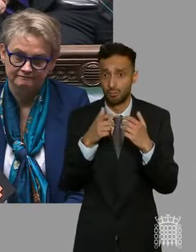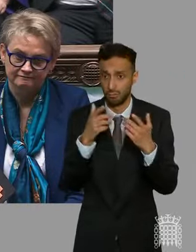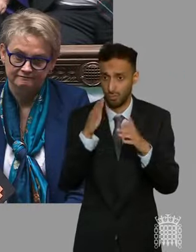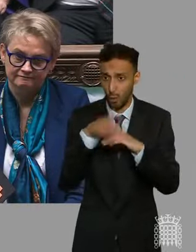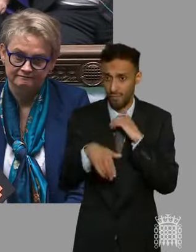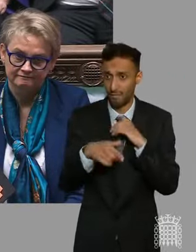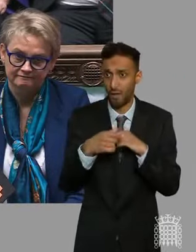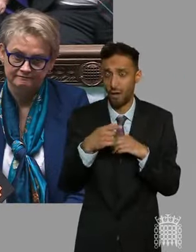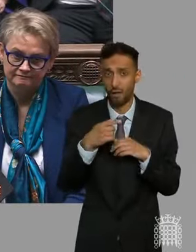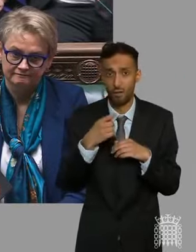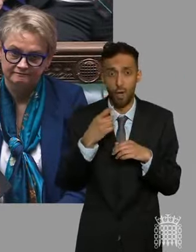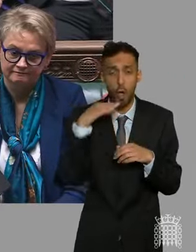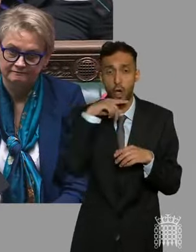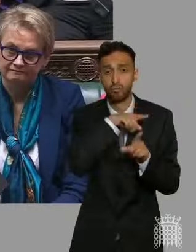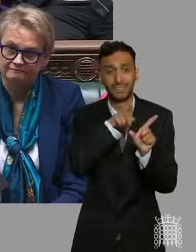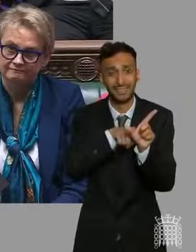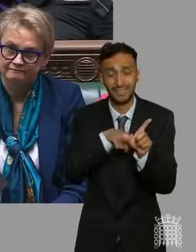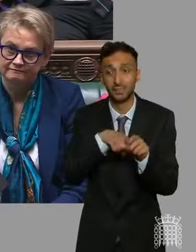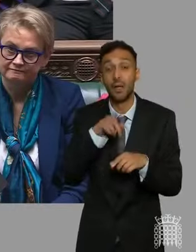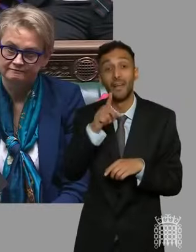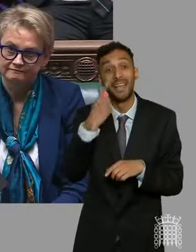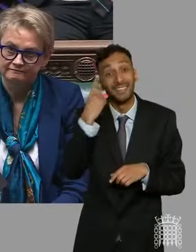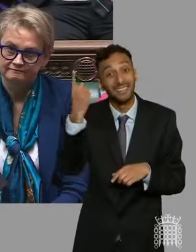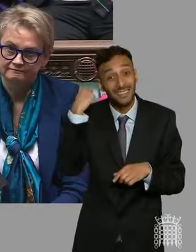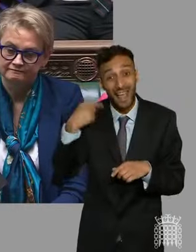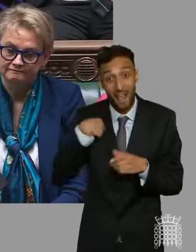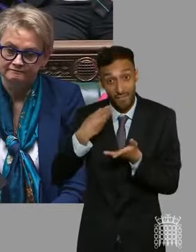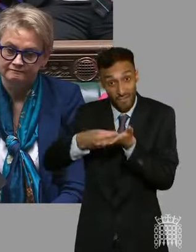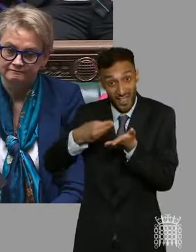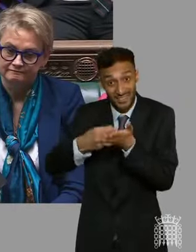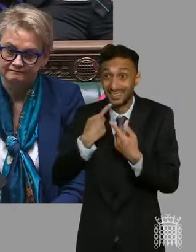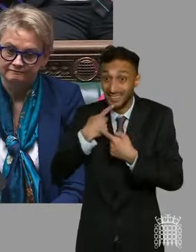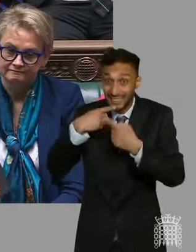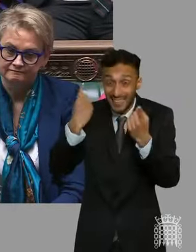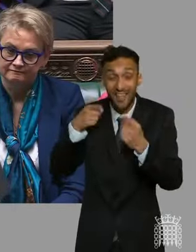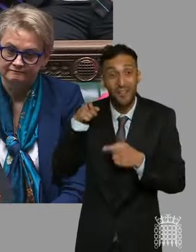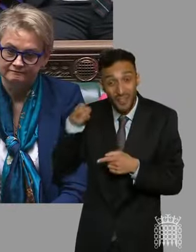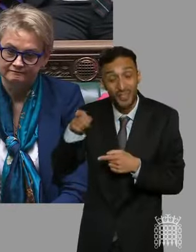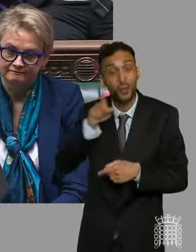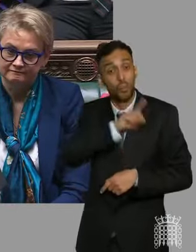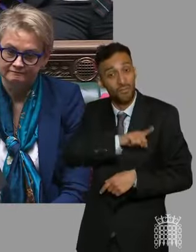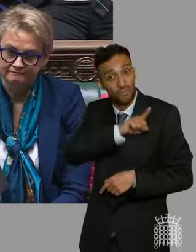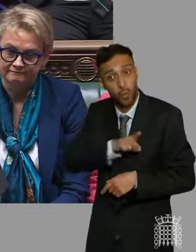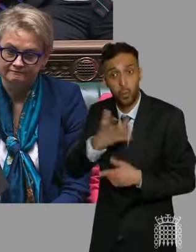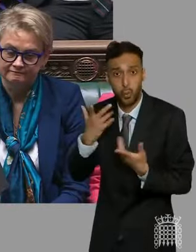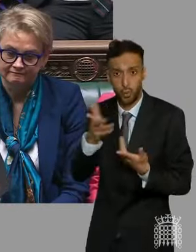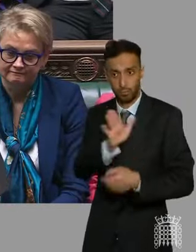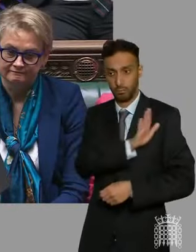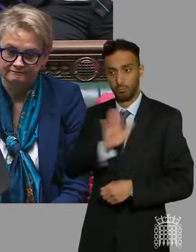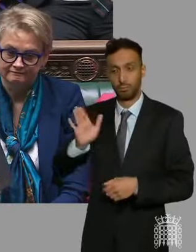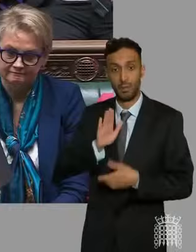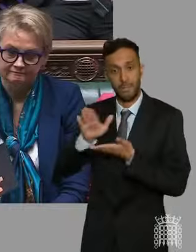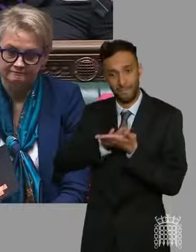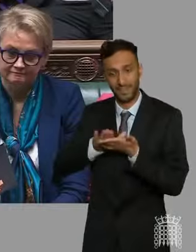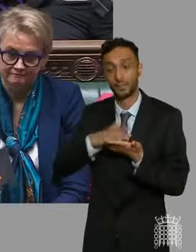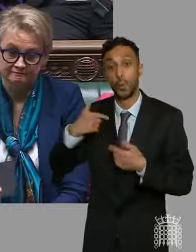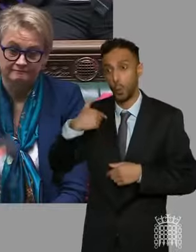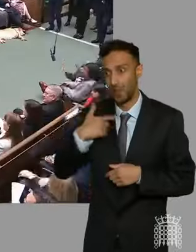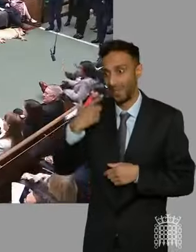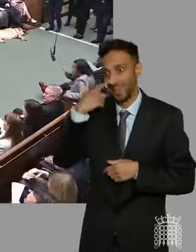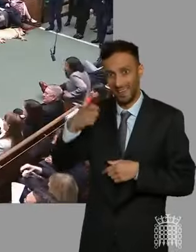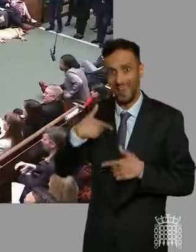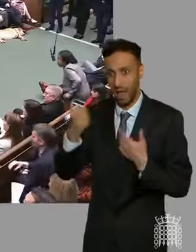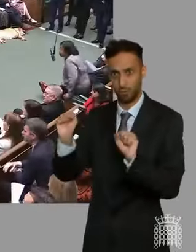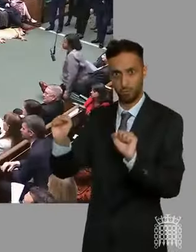our capability to put ourselves in a position to rise to a generational challenge. That is what that money is all about, and I thought she supported